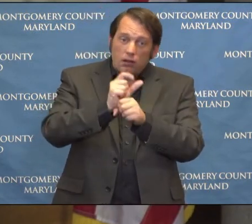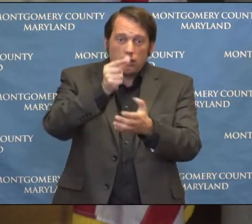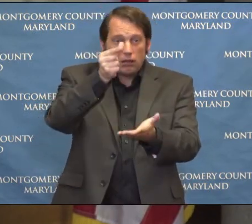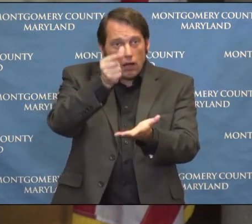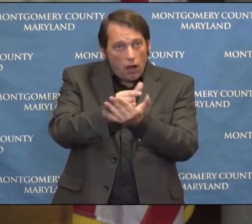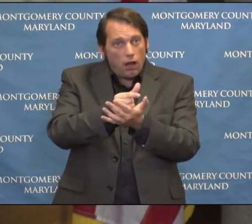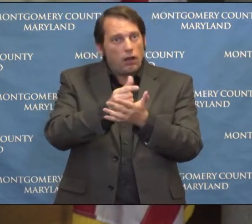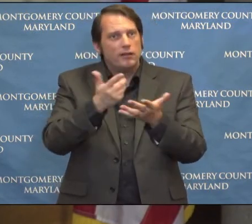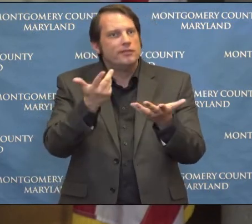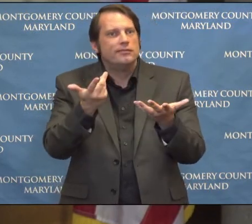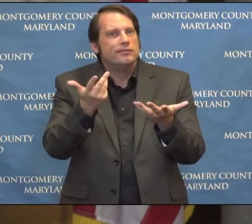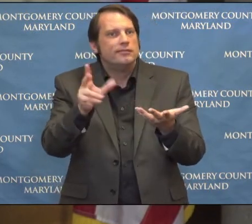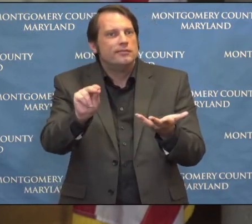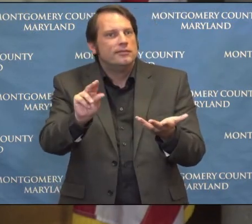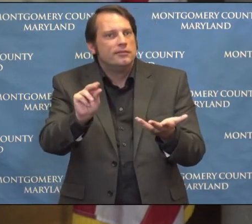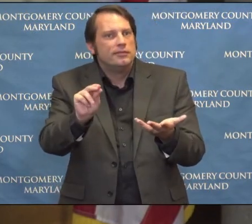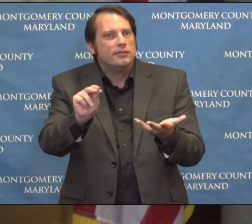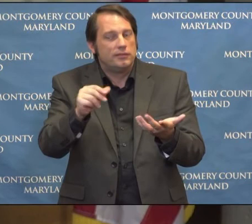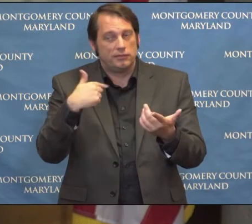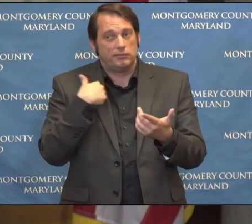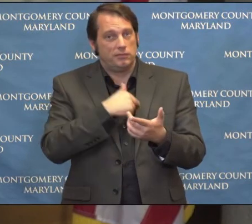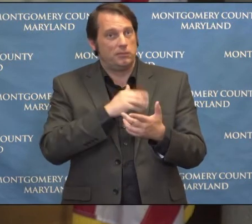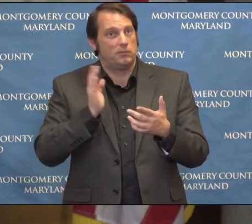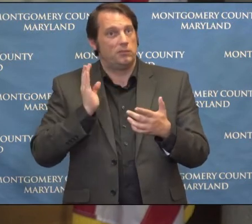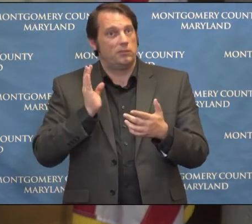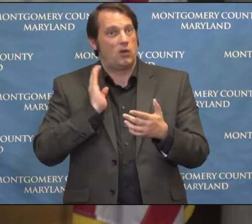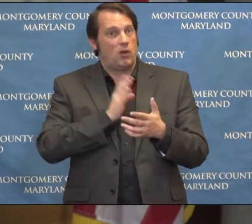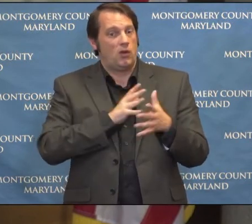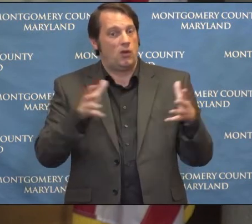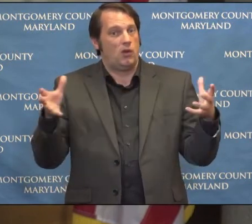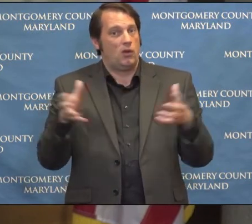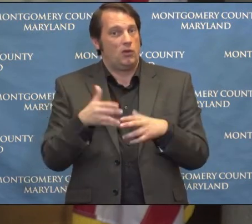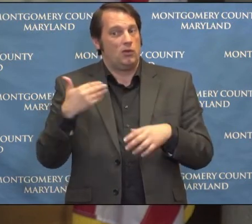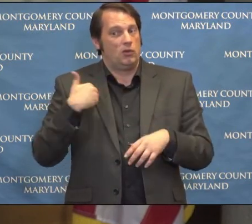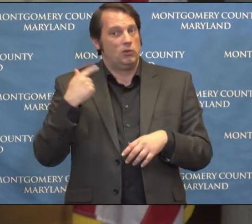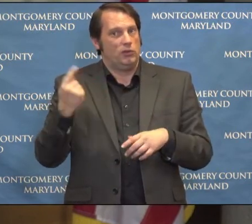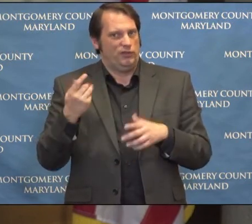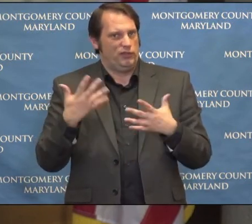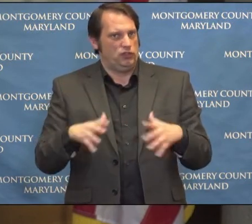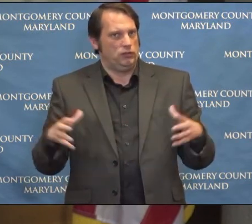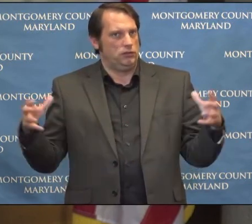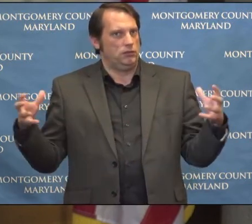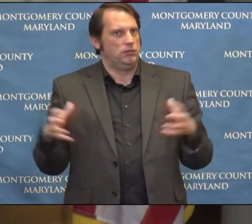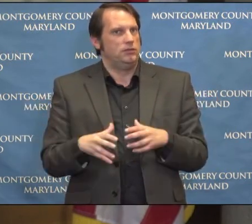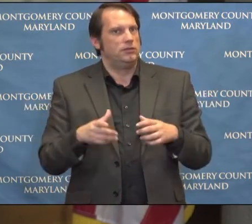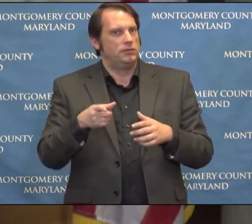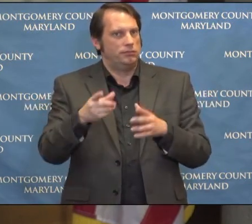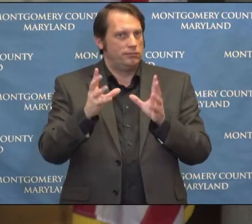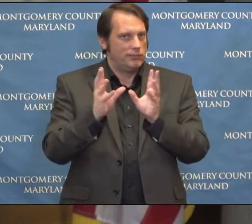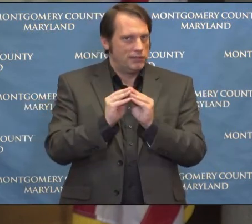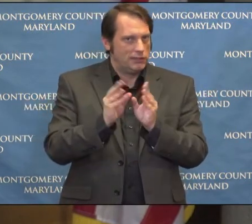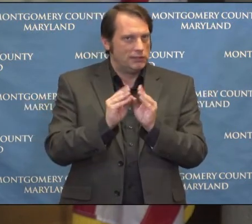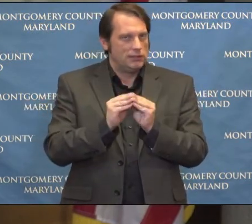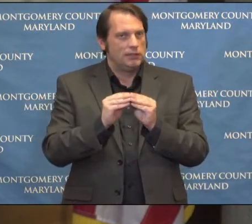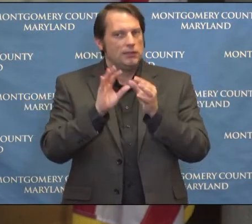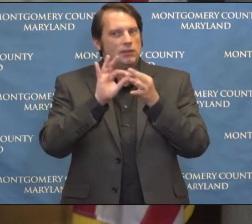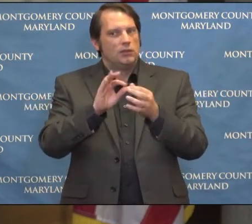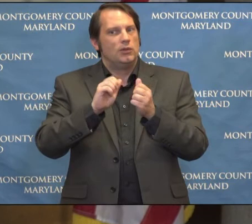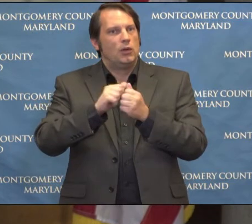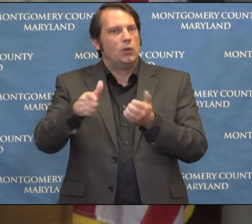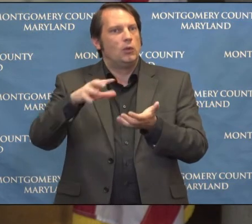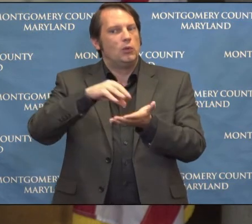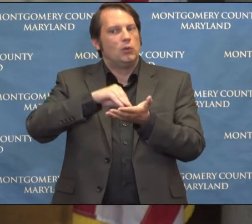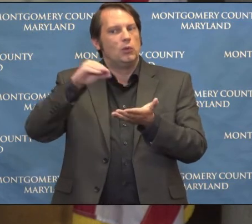had a special meeting where they waived student service learning hours. So no senior will be missing